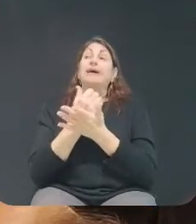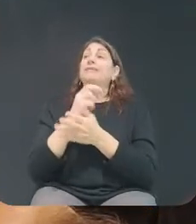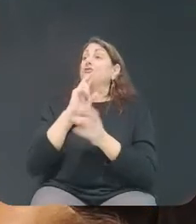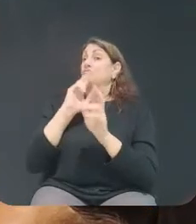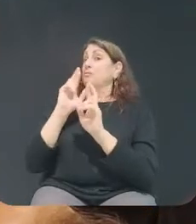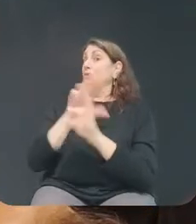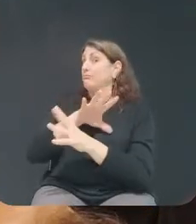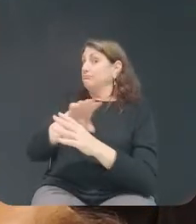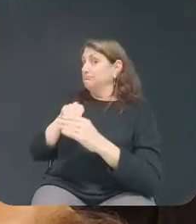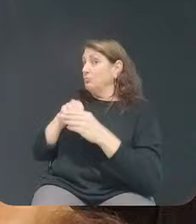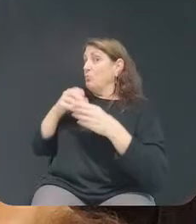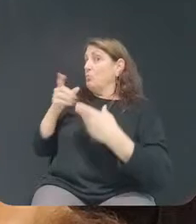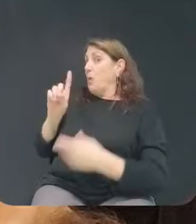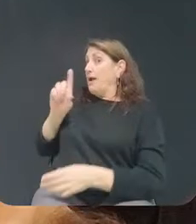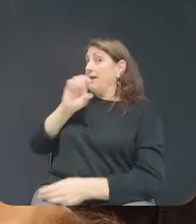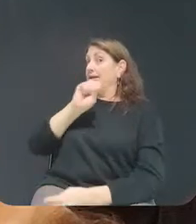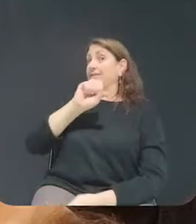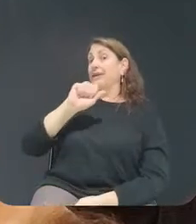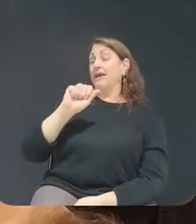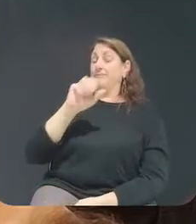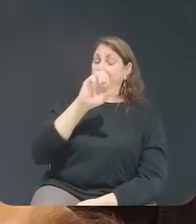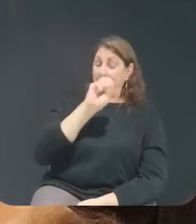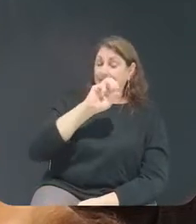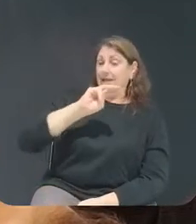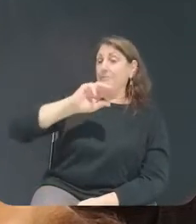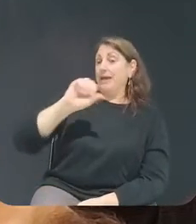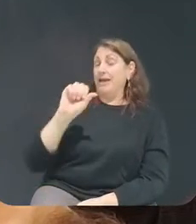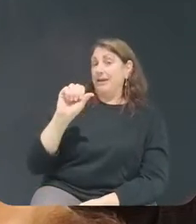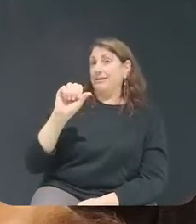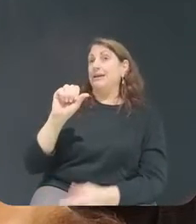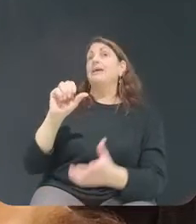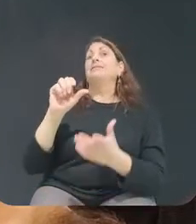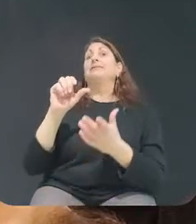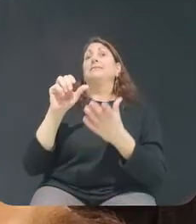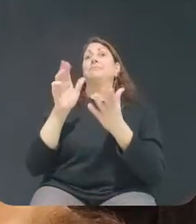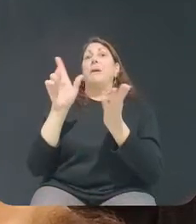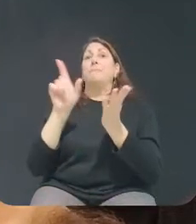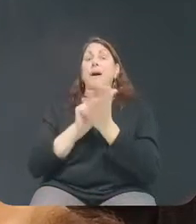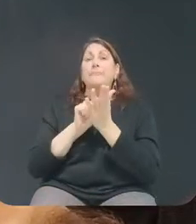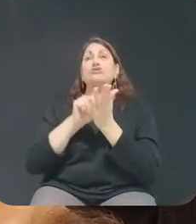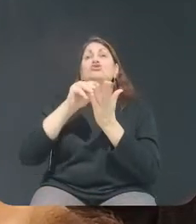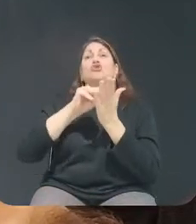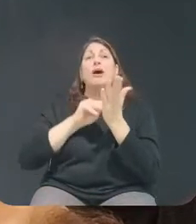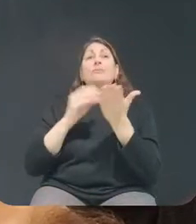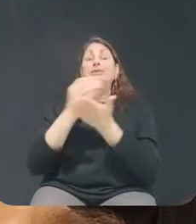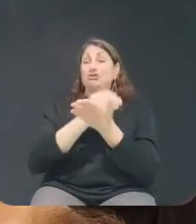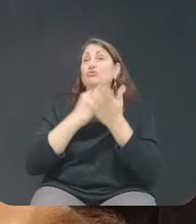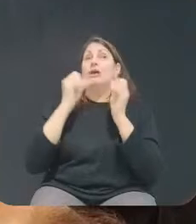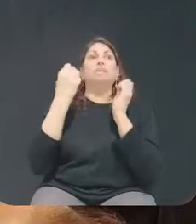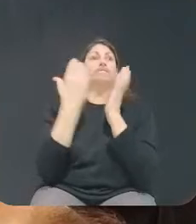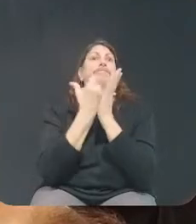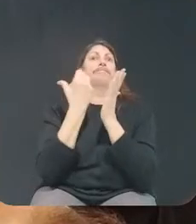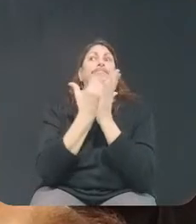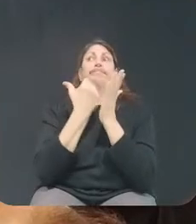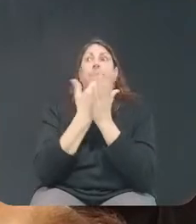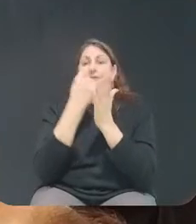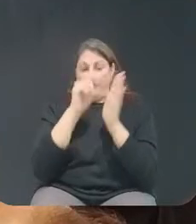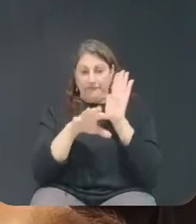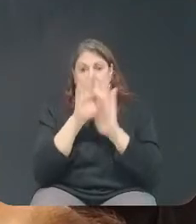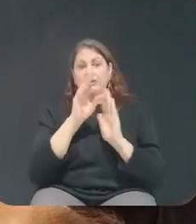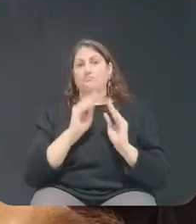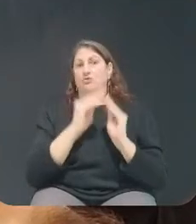included in SMA's published documents collection, which is a great resource for finding reports on similar projects and services over